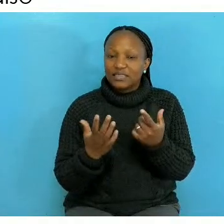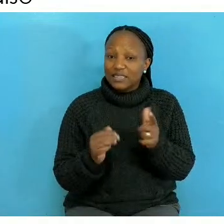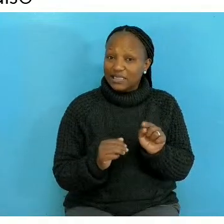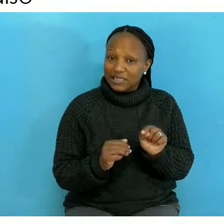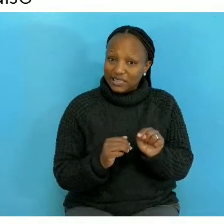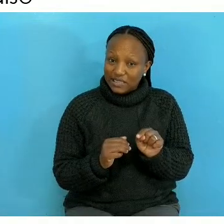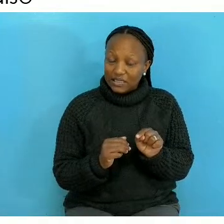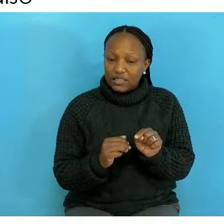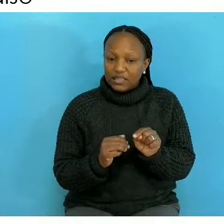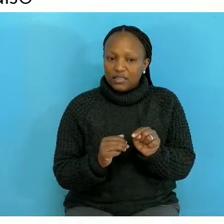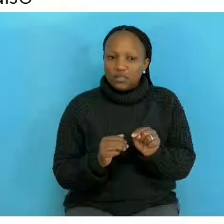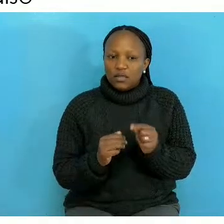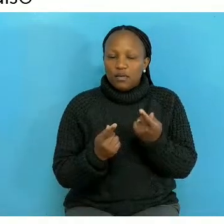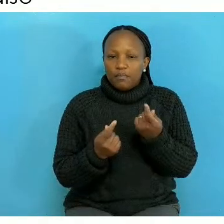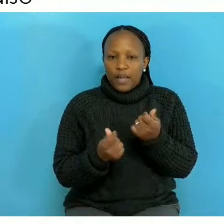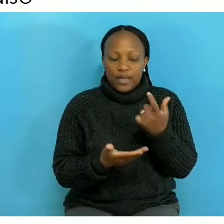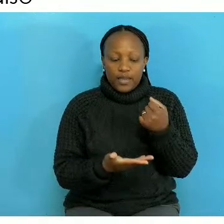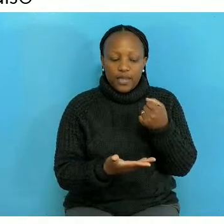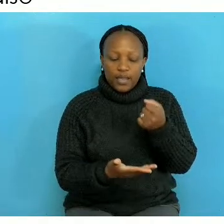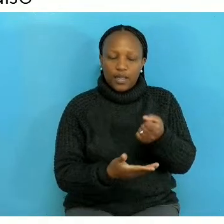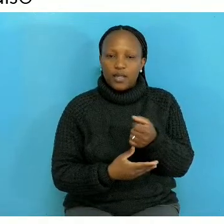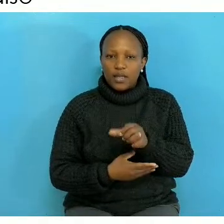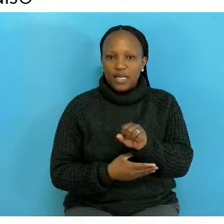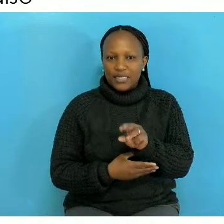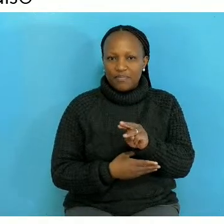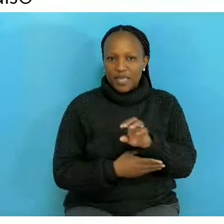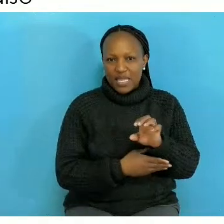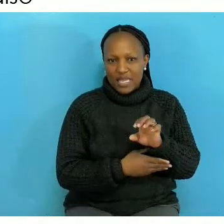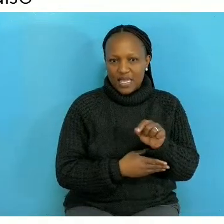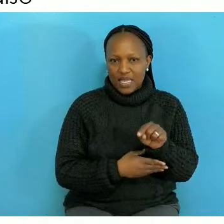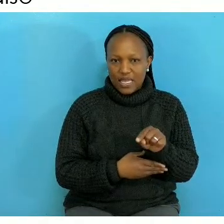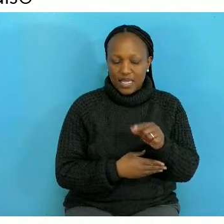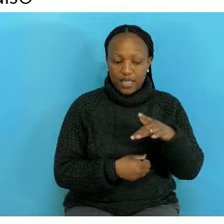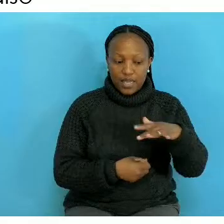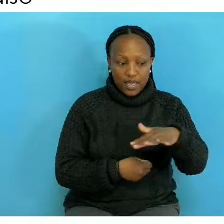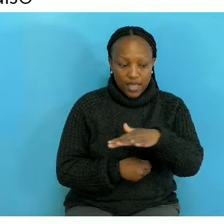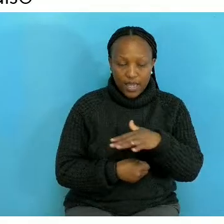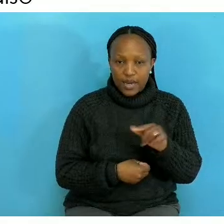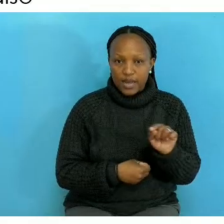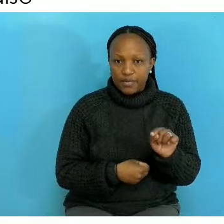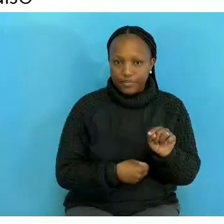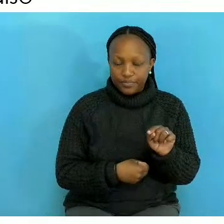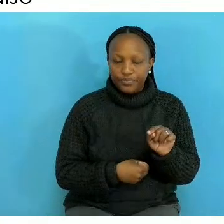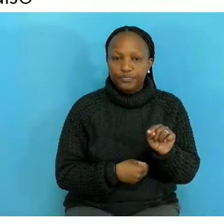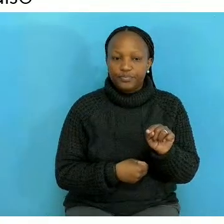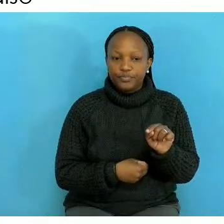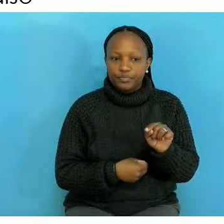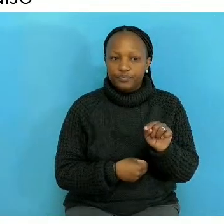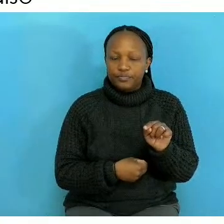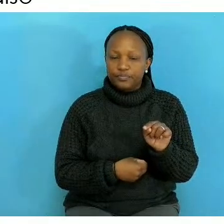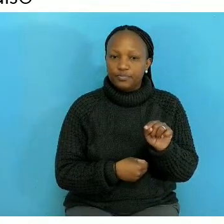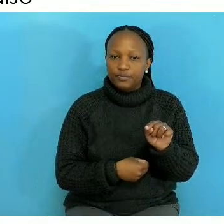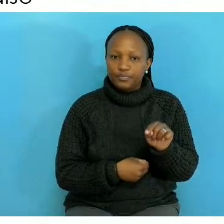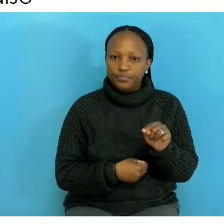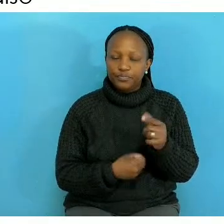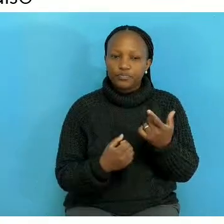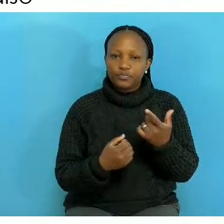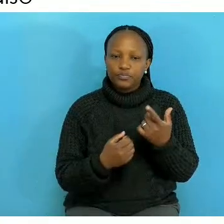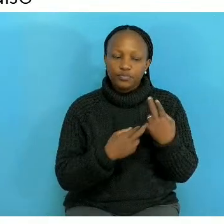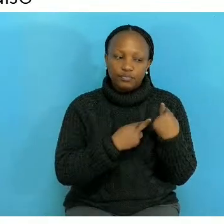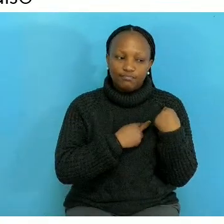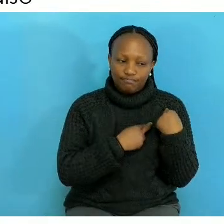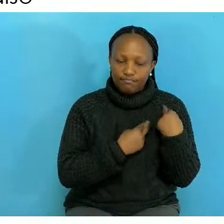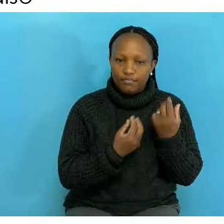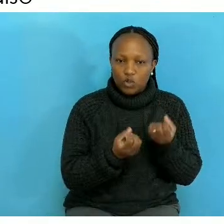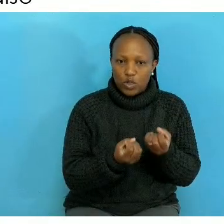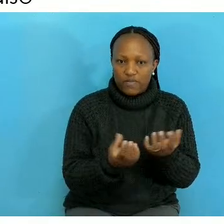then allocated to SMMEs in the area, where they are then given responsibilities